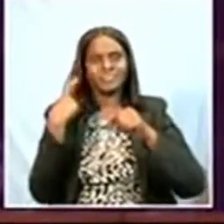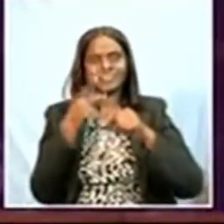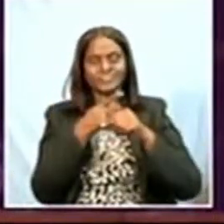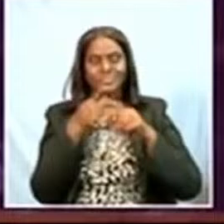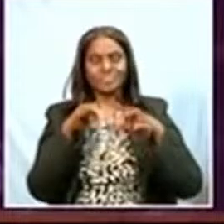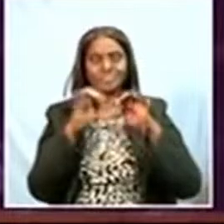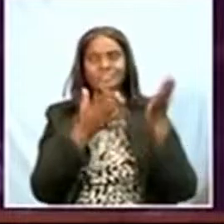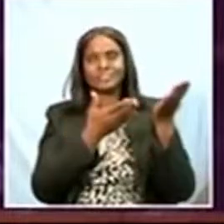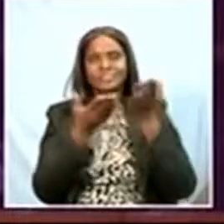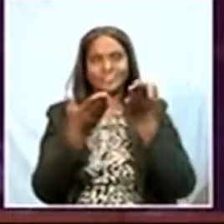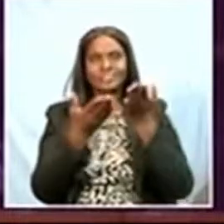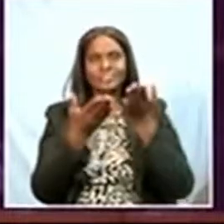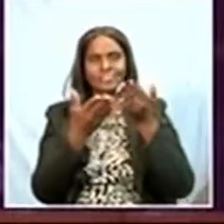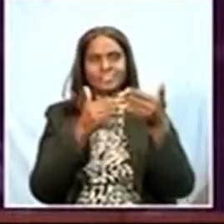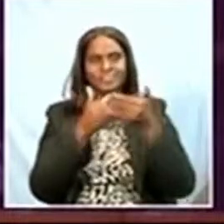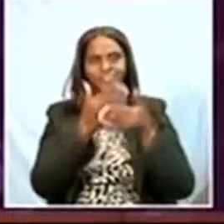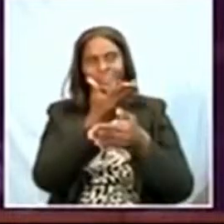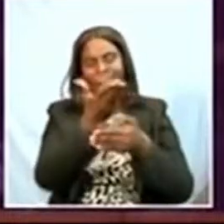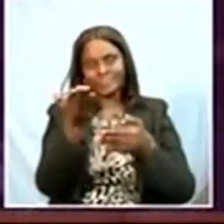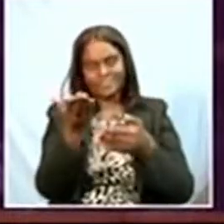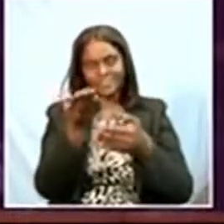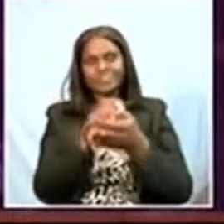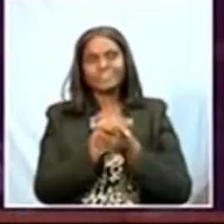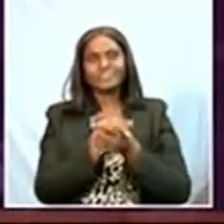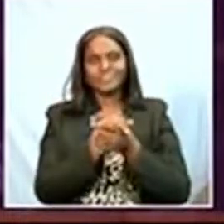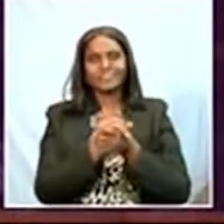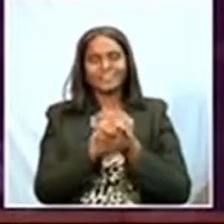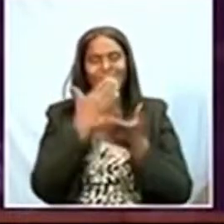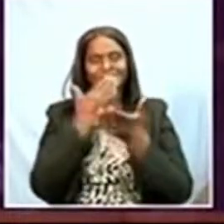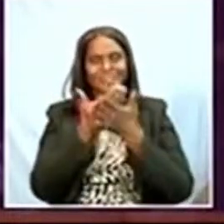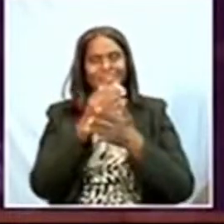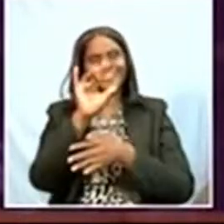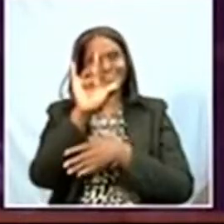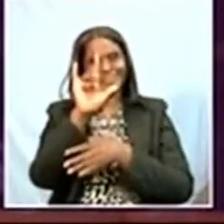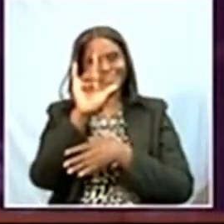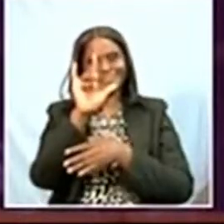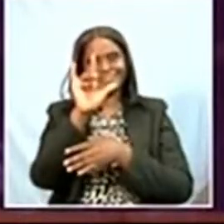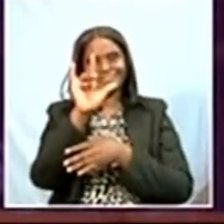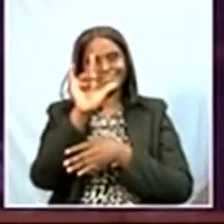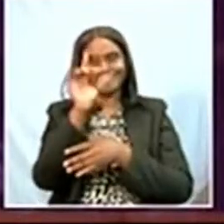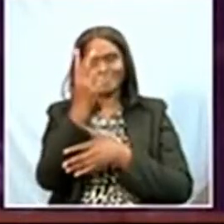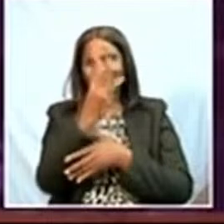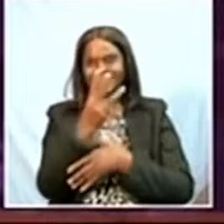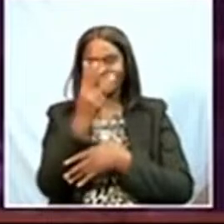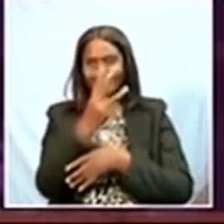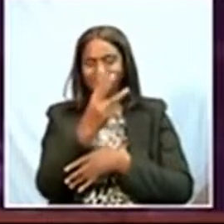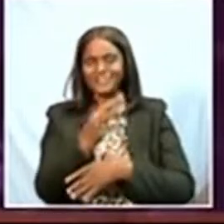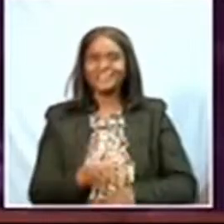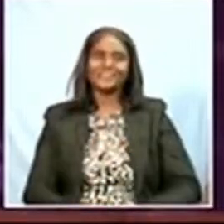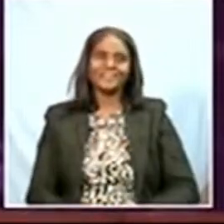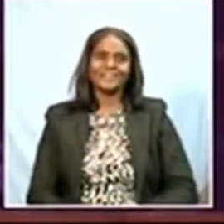We continue bringing Parliament closer to you. Have a lovely, lovely Wednesday.